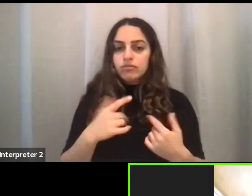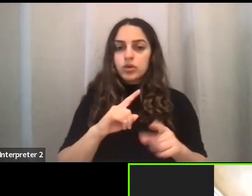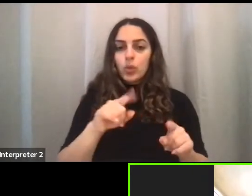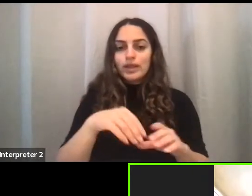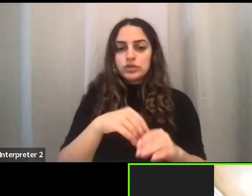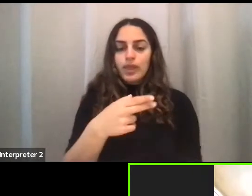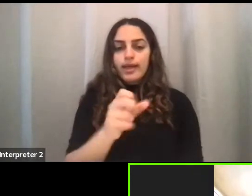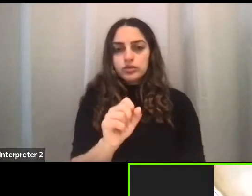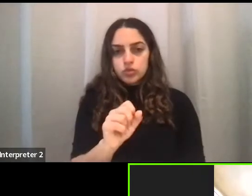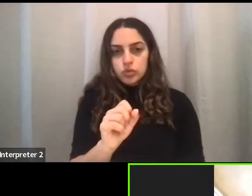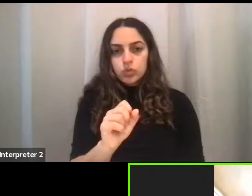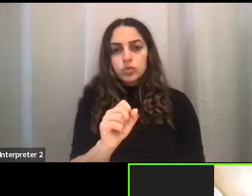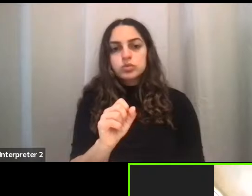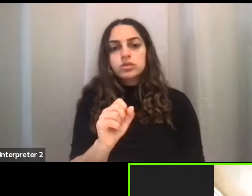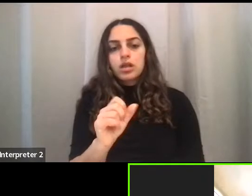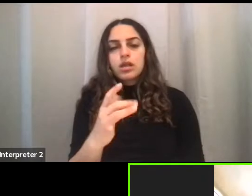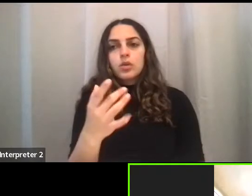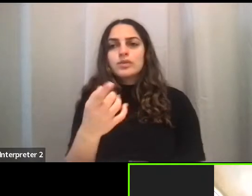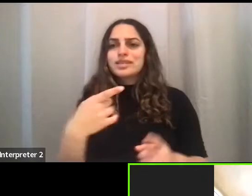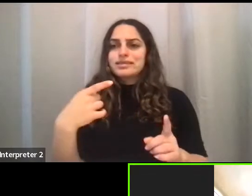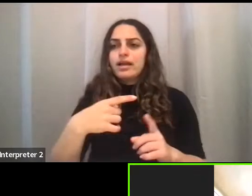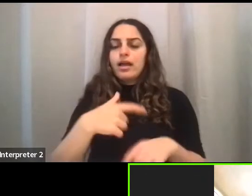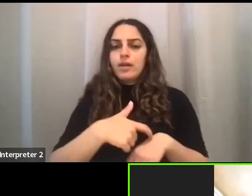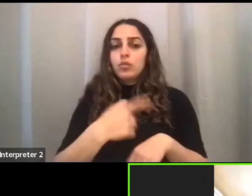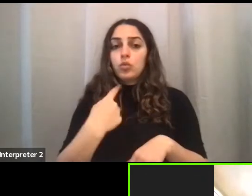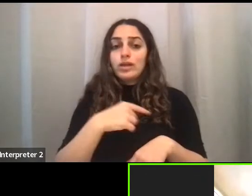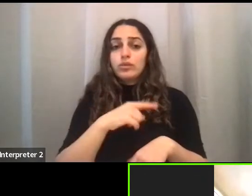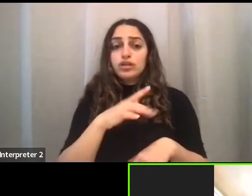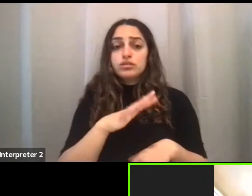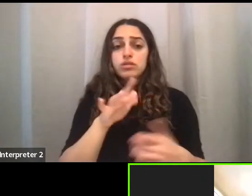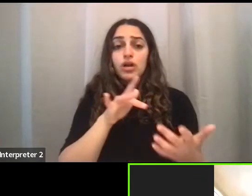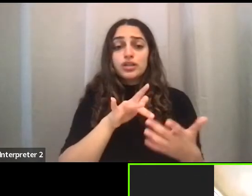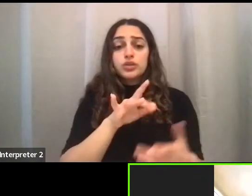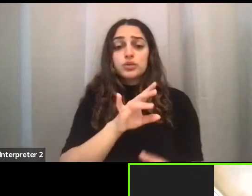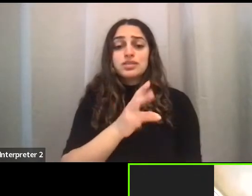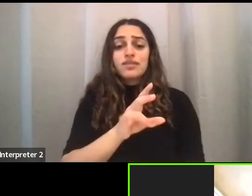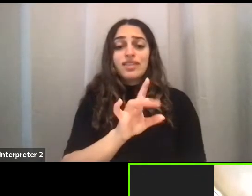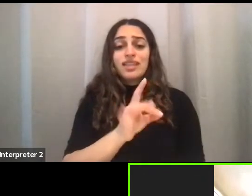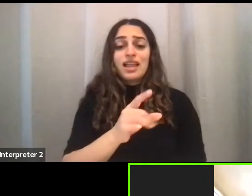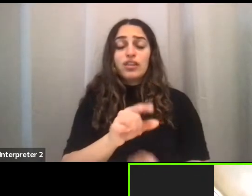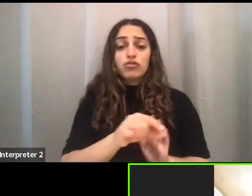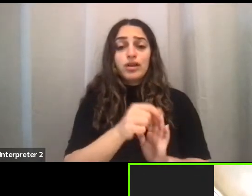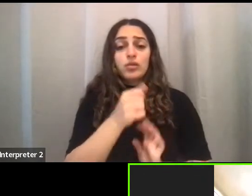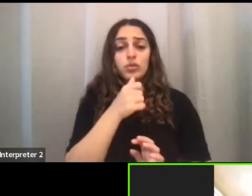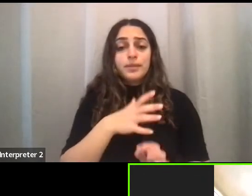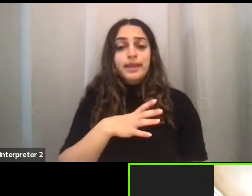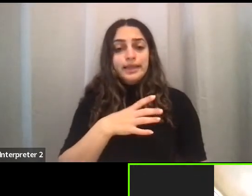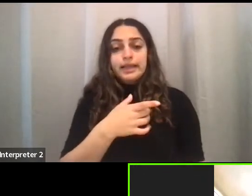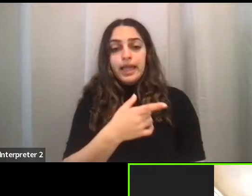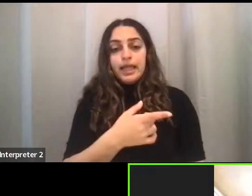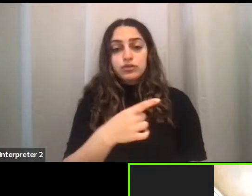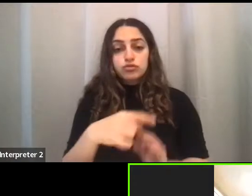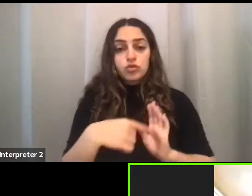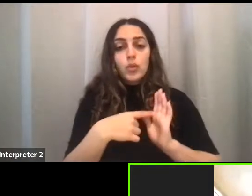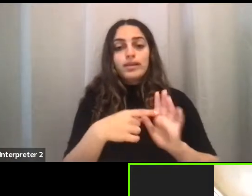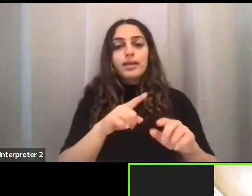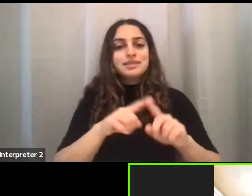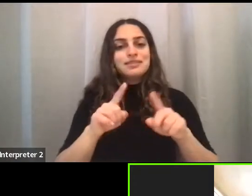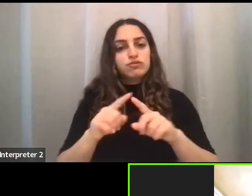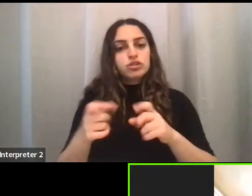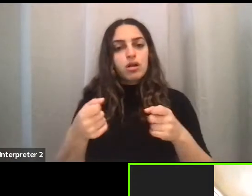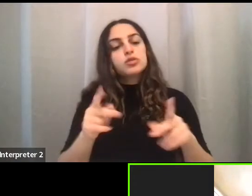schools it was a point of time where we were reaching the seventh and eighth grader women and we'll go in with chicago on the trade and show them different